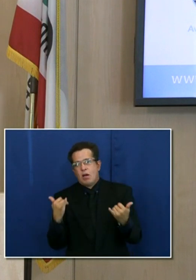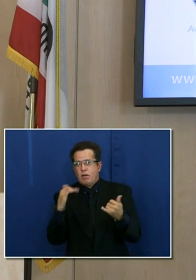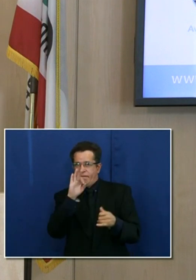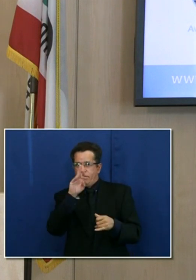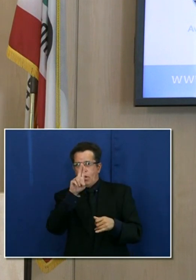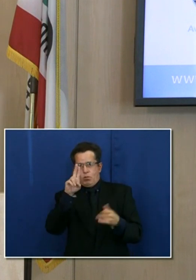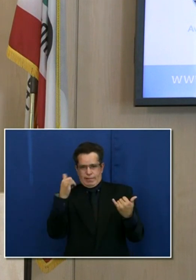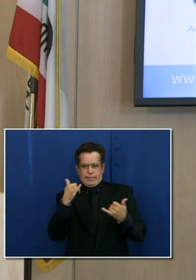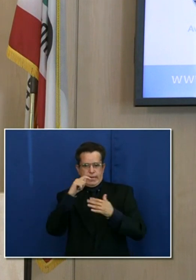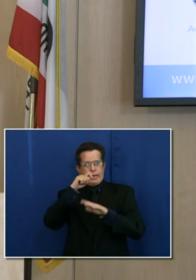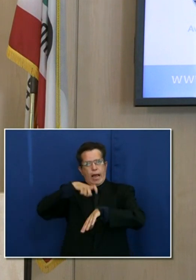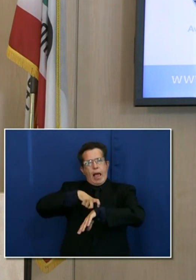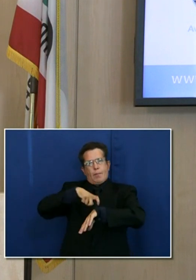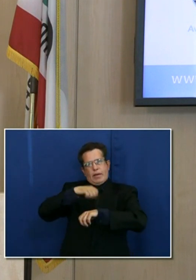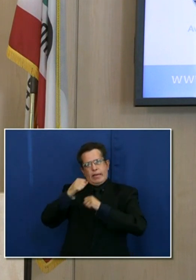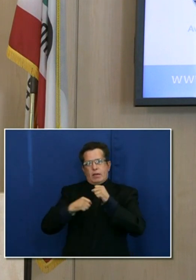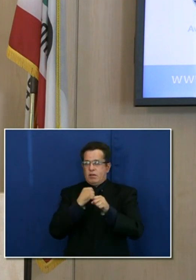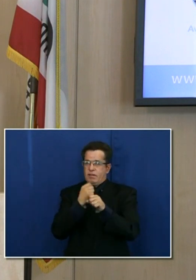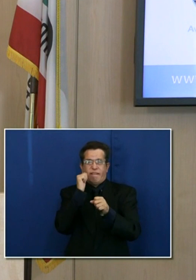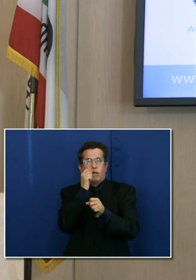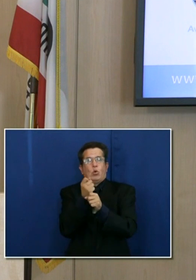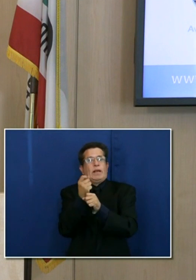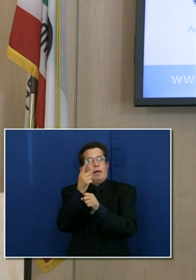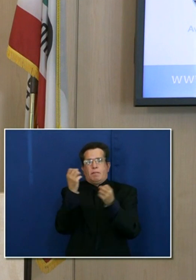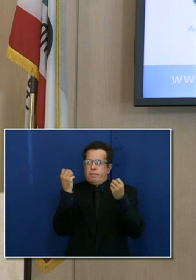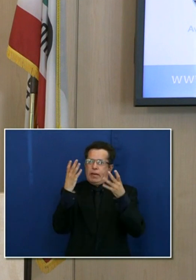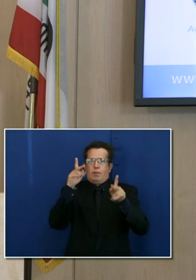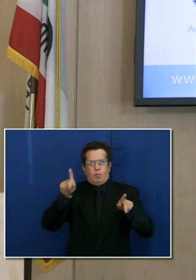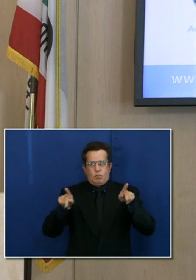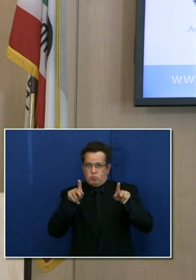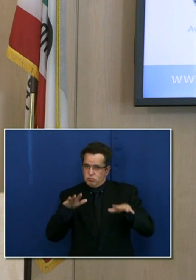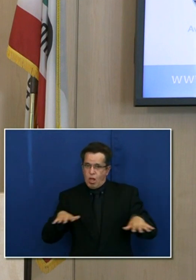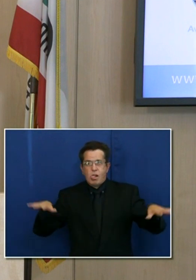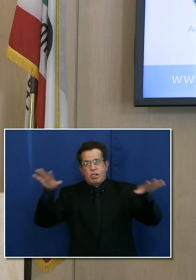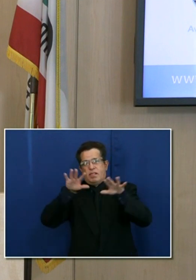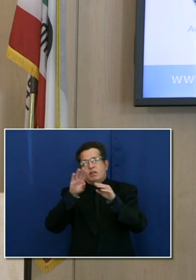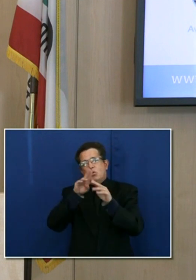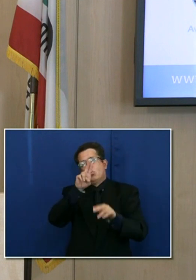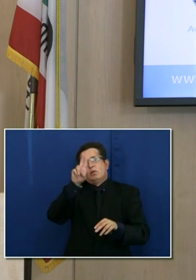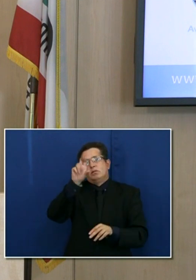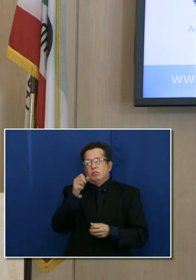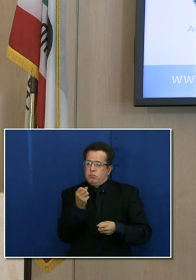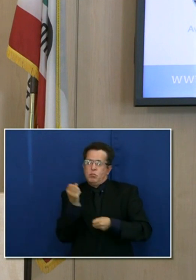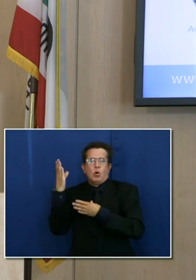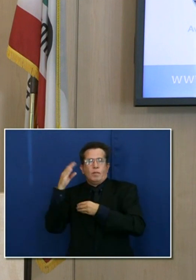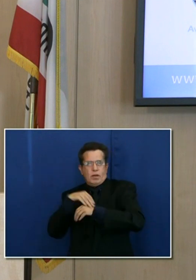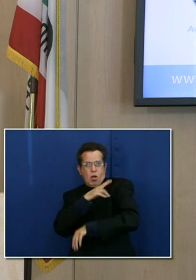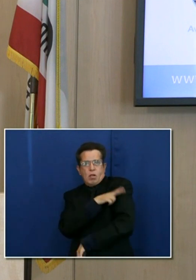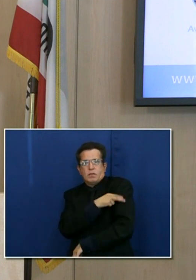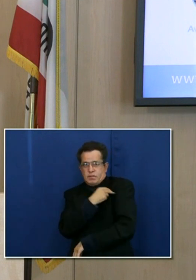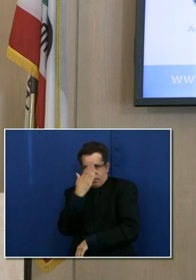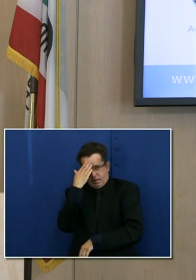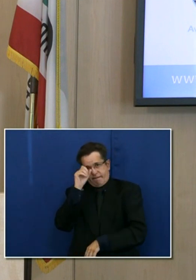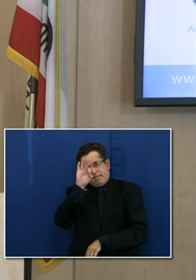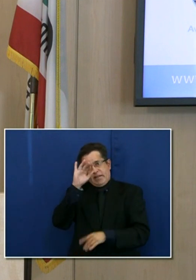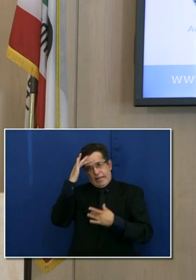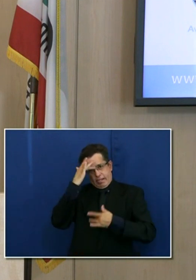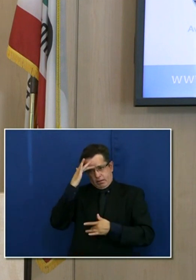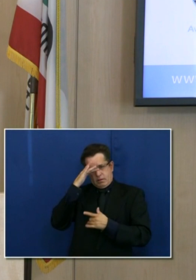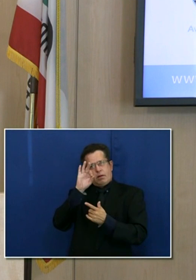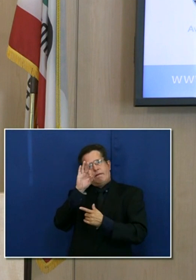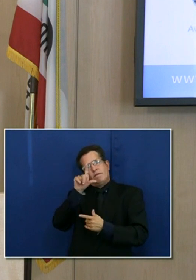Every year, thousands of individuals in the U.S. are hospitalized due to illnesses